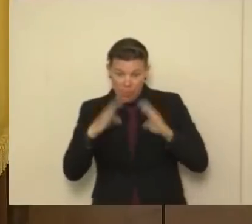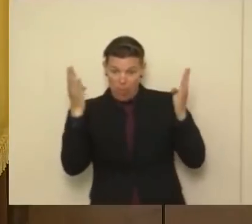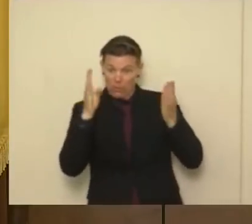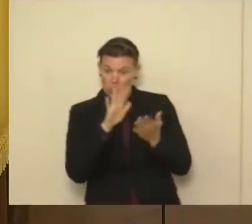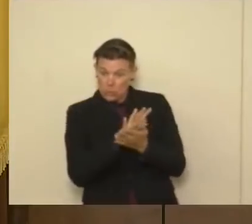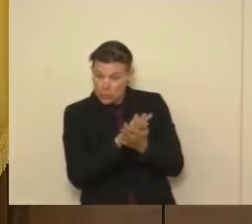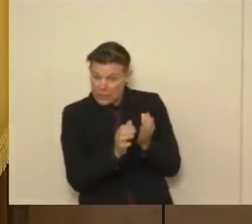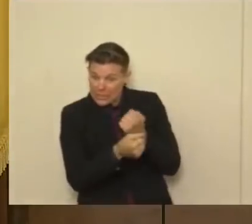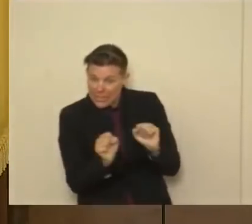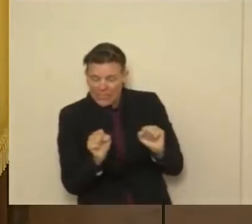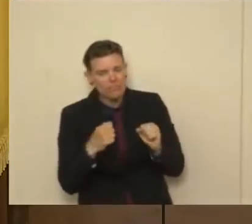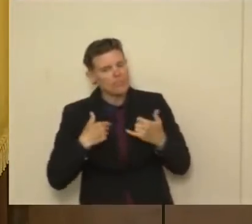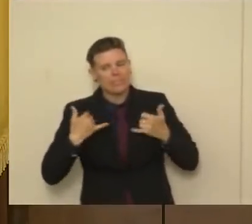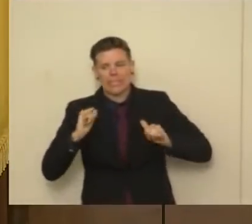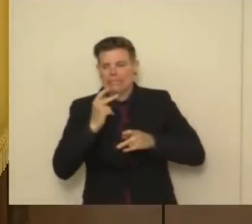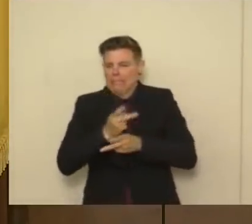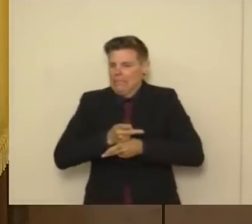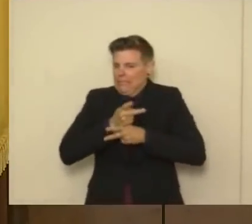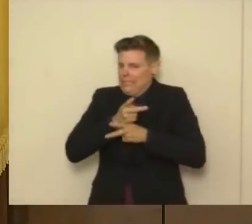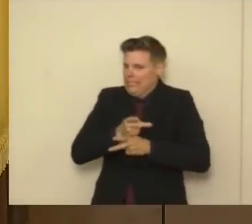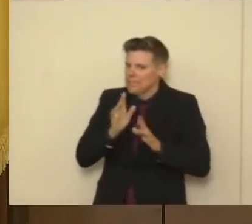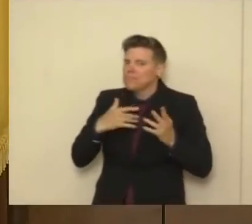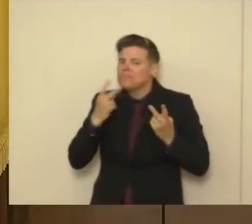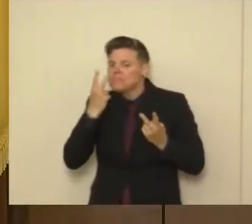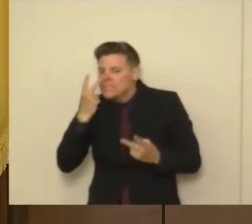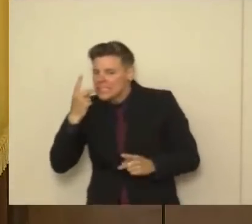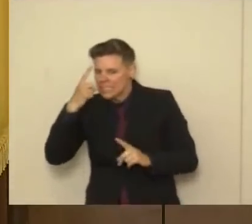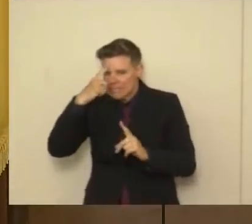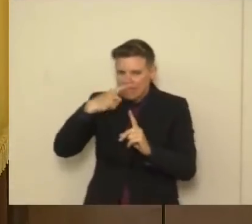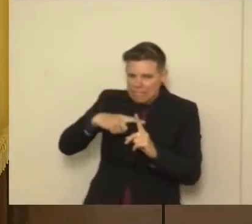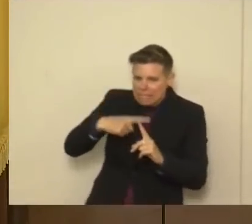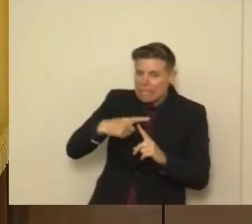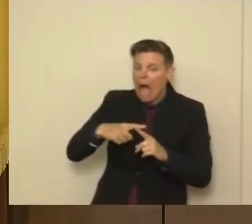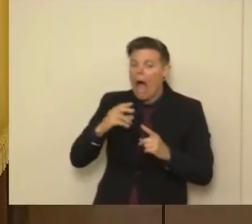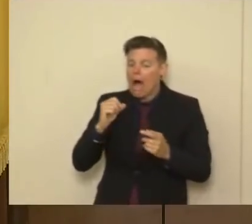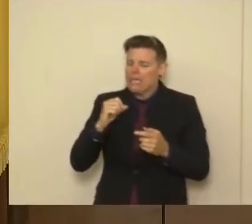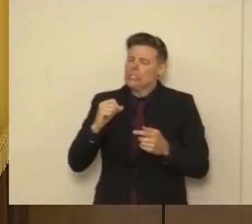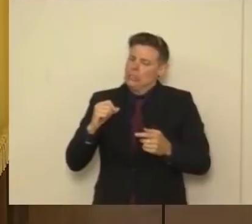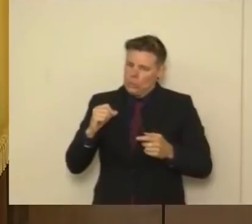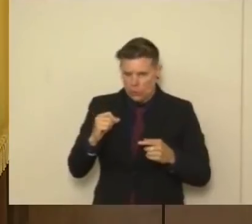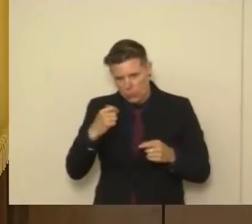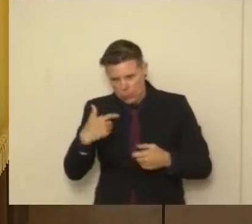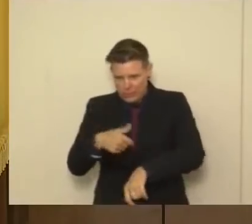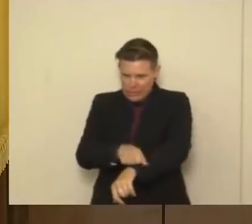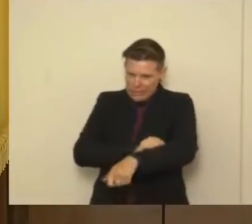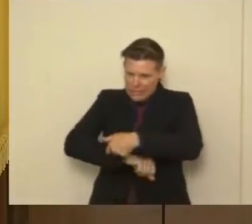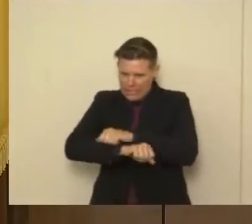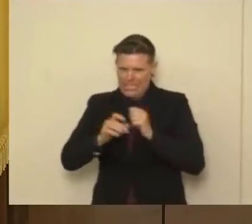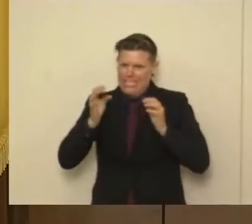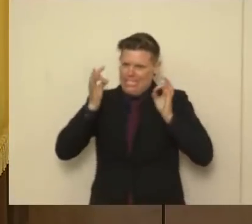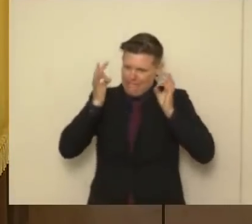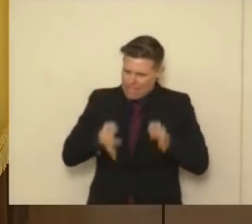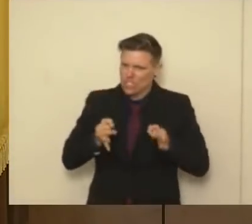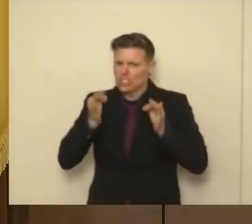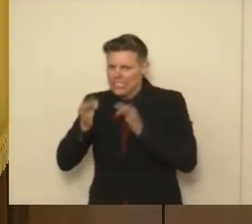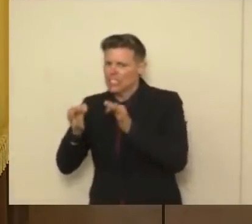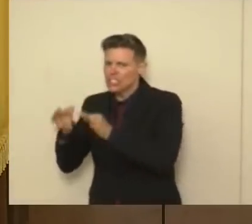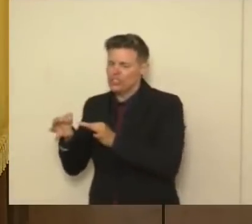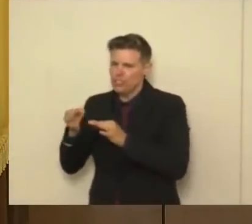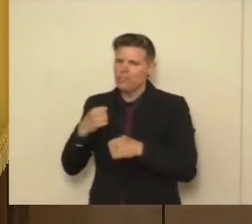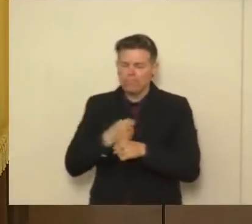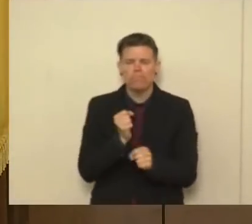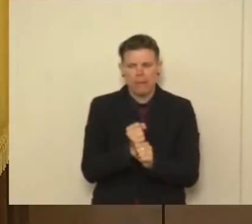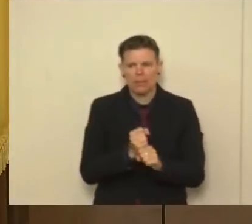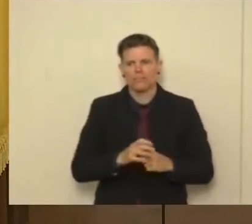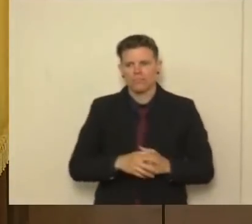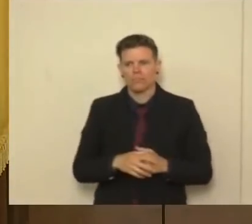we're making the right proactive decisions that we should. And that's exactly why we're not going to introduce any more